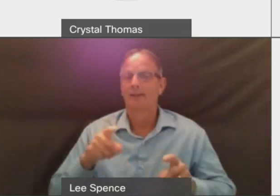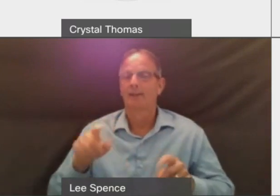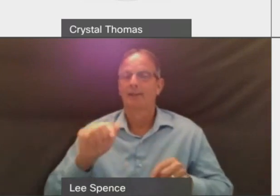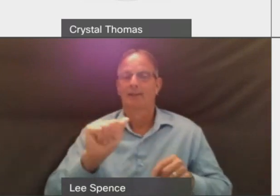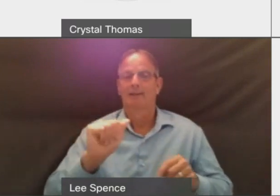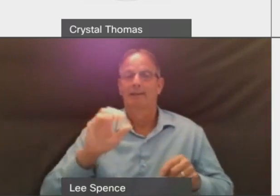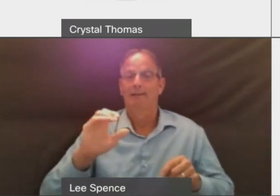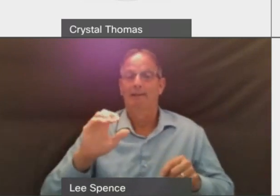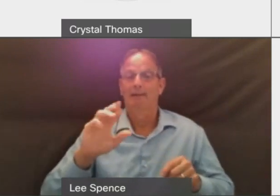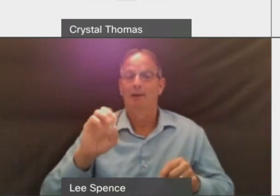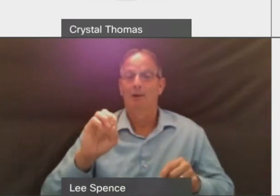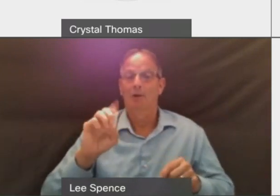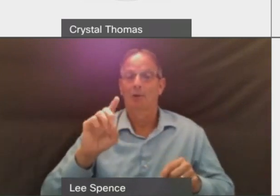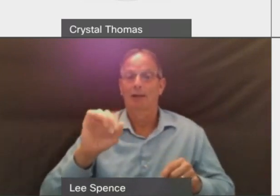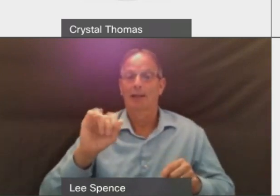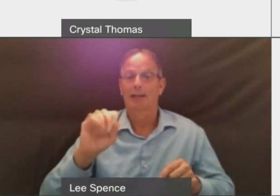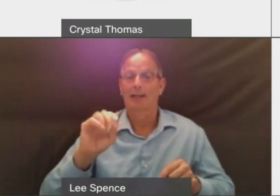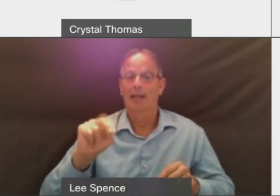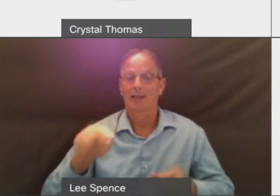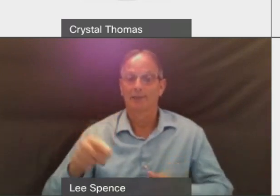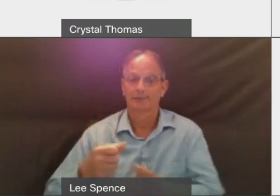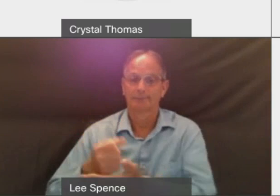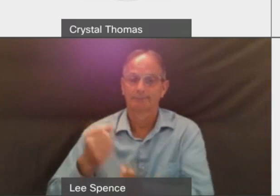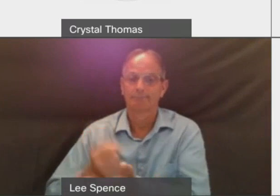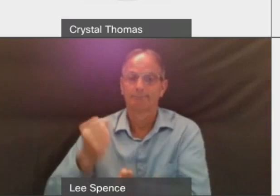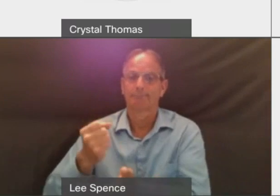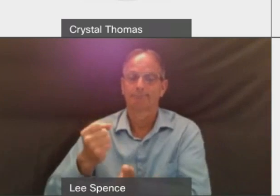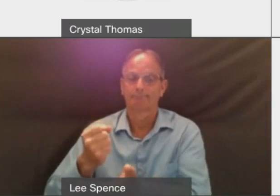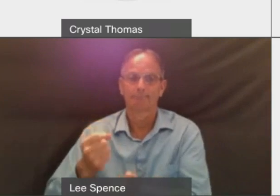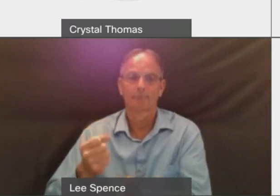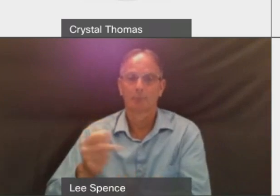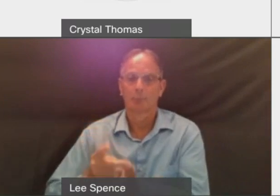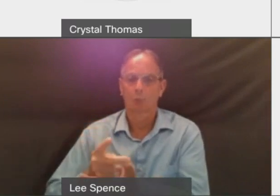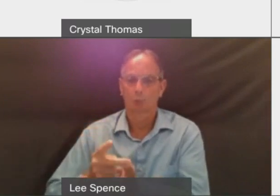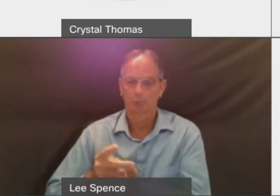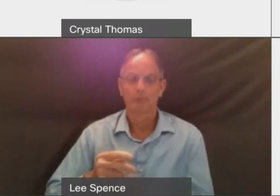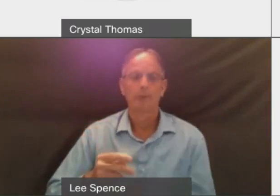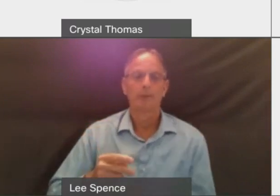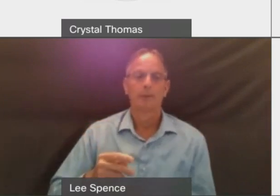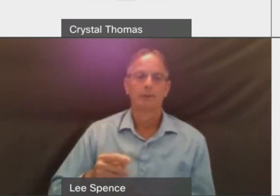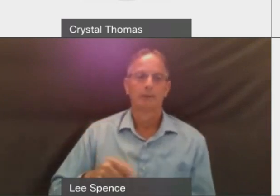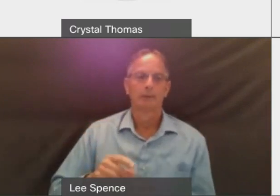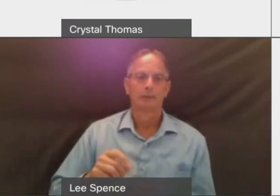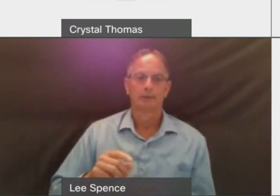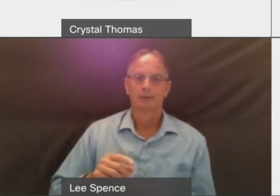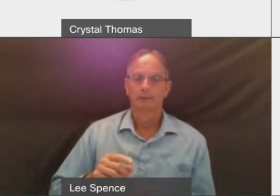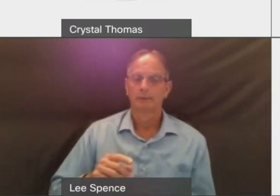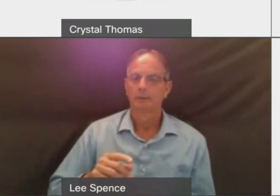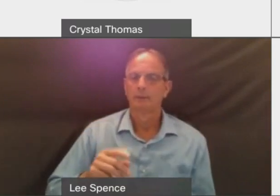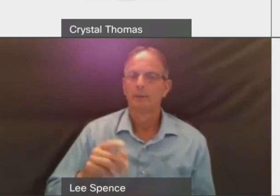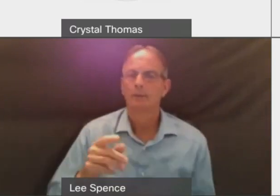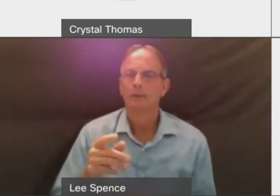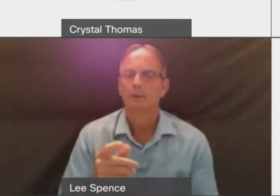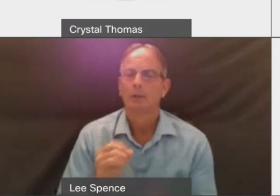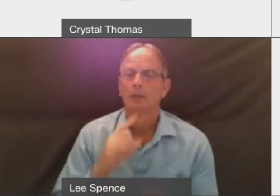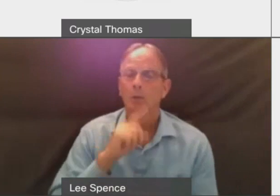is, well, what we've noticed during this time is really just how important technology is. So